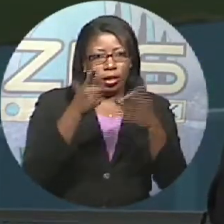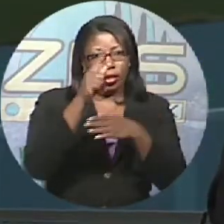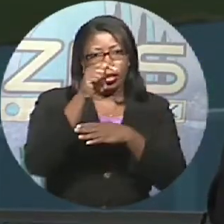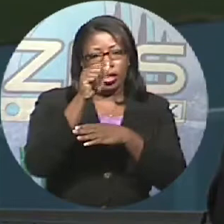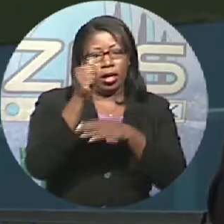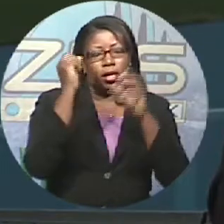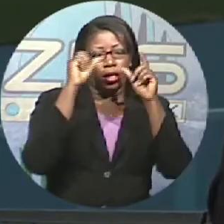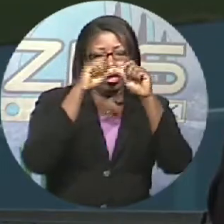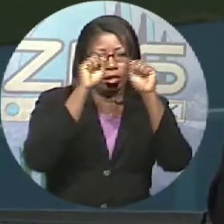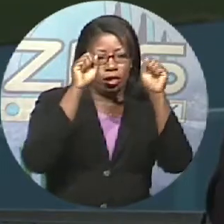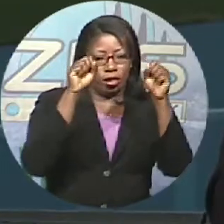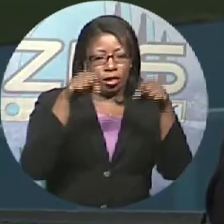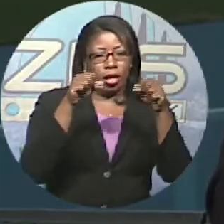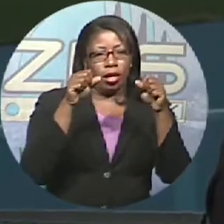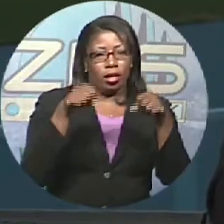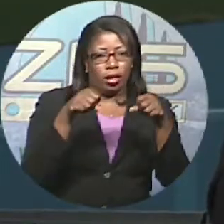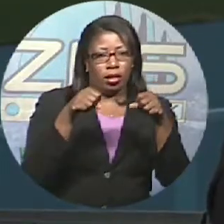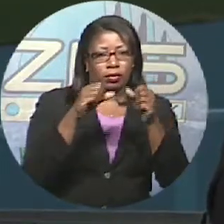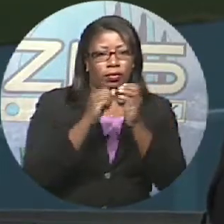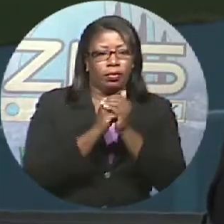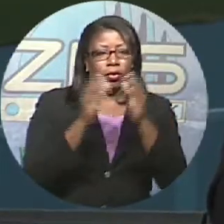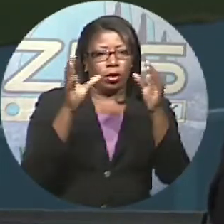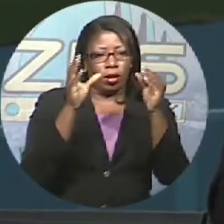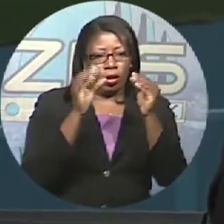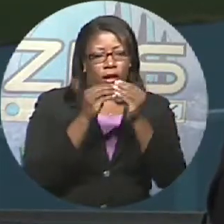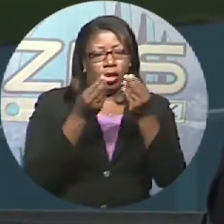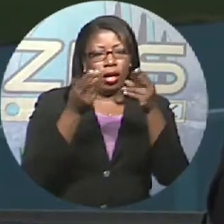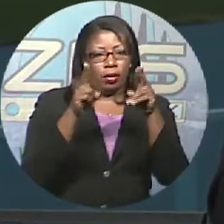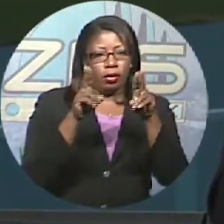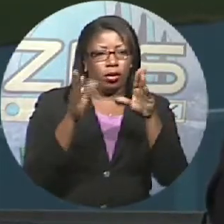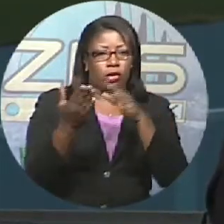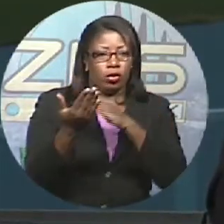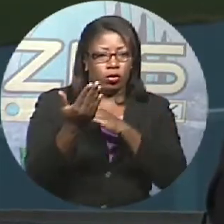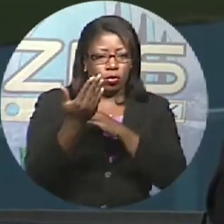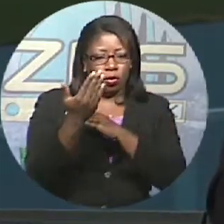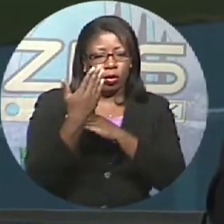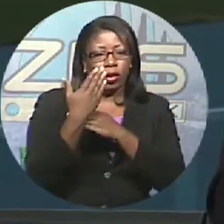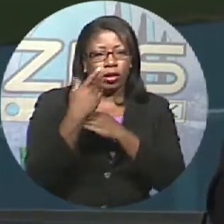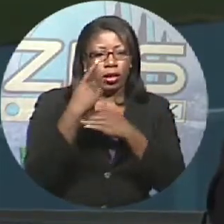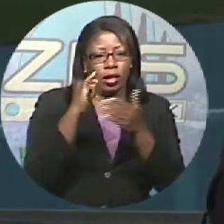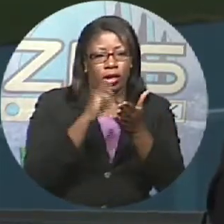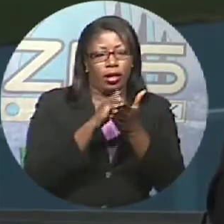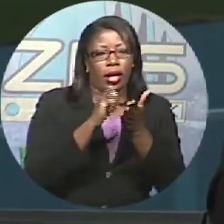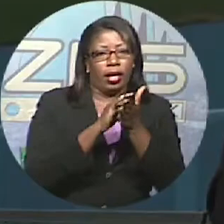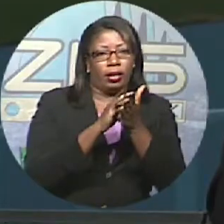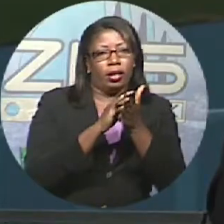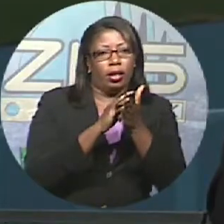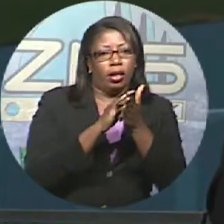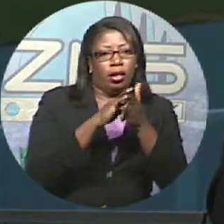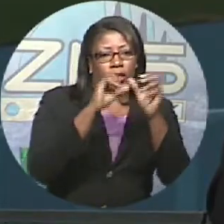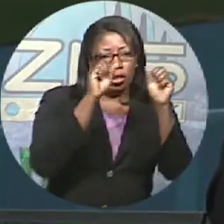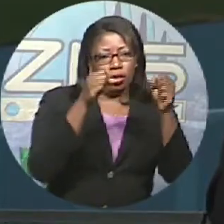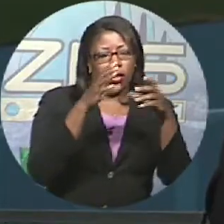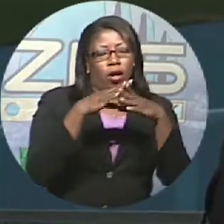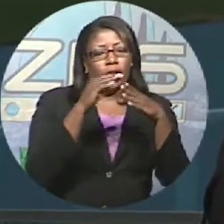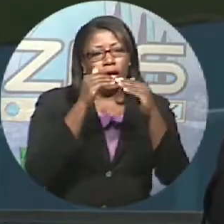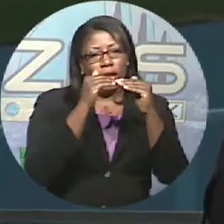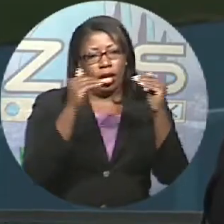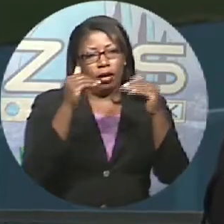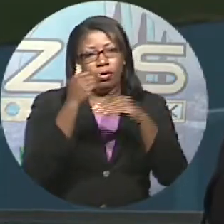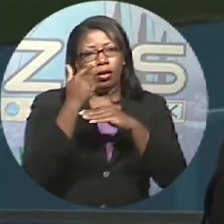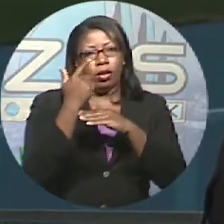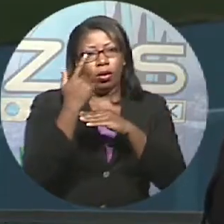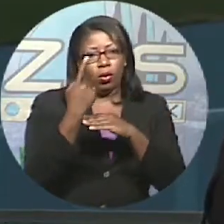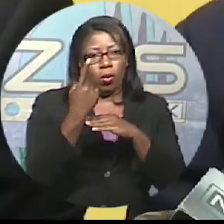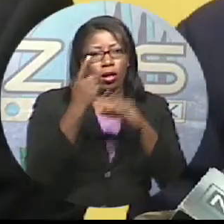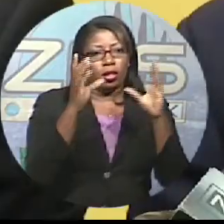A. Robinson National Stadium. A press conference was held this morning revealing that the facility has received its Level 1